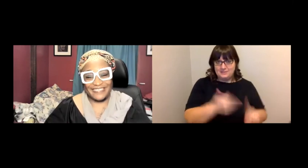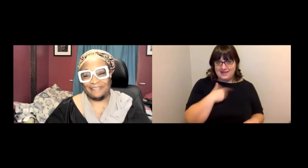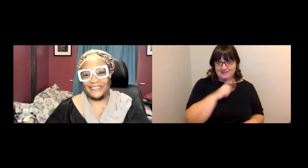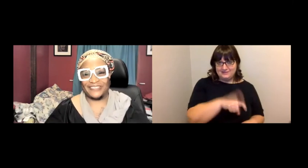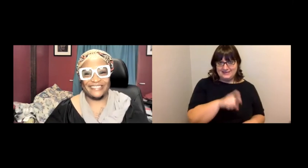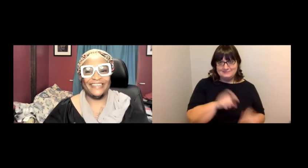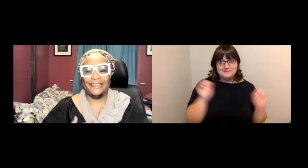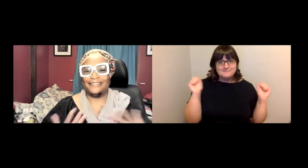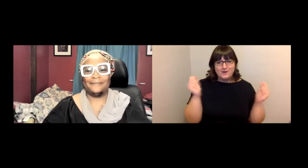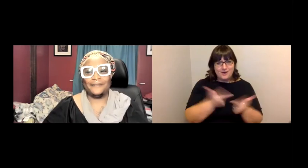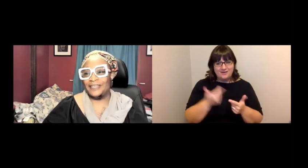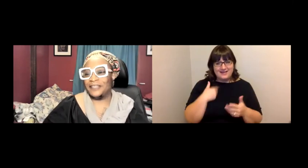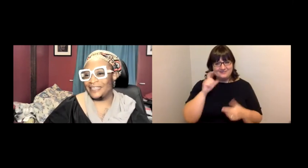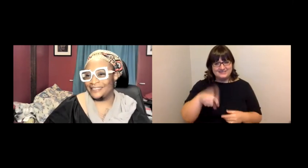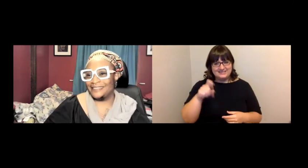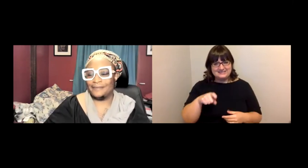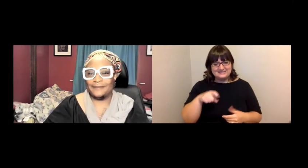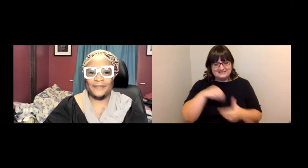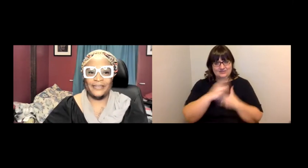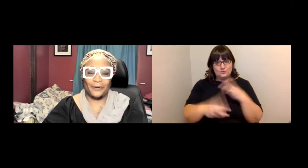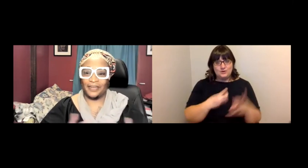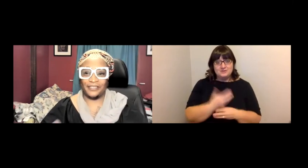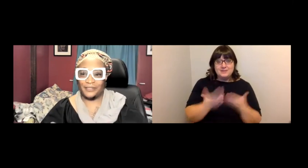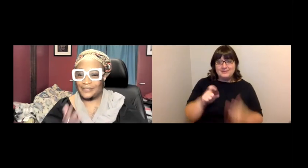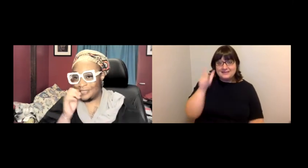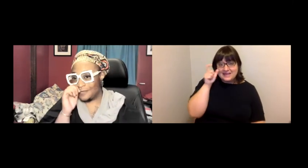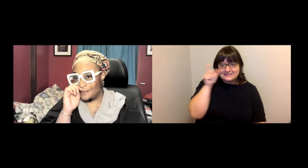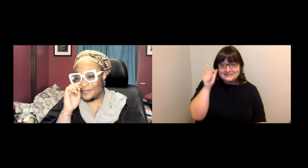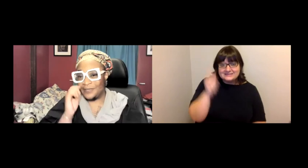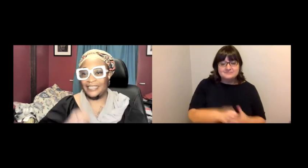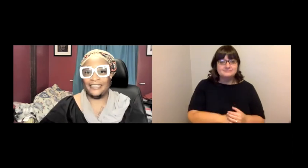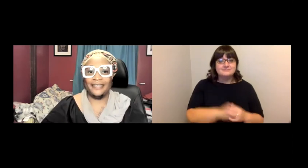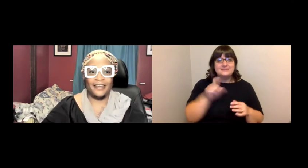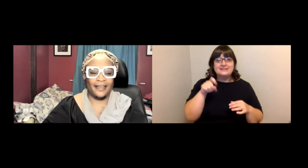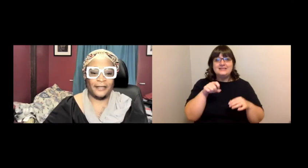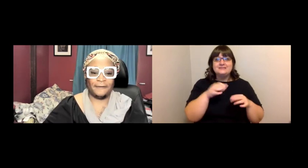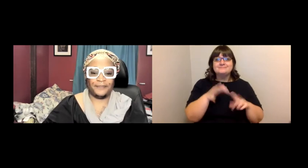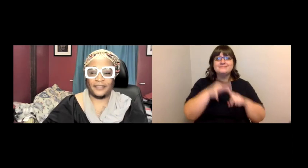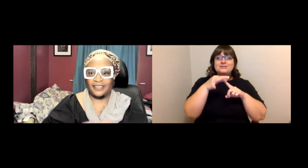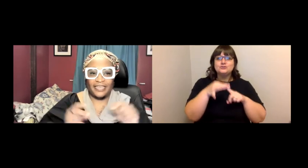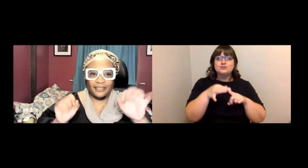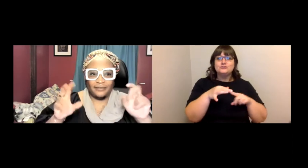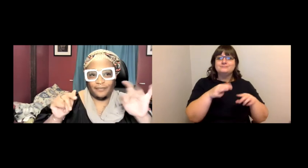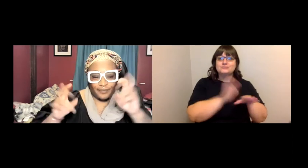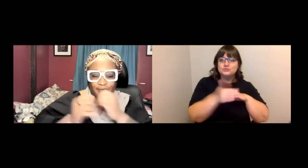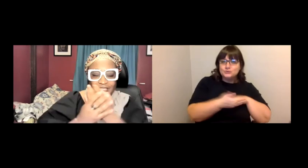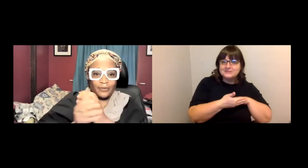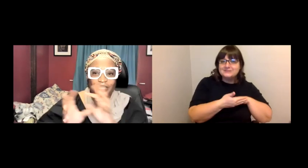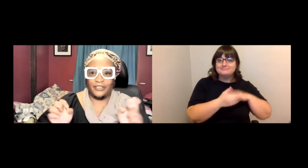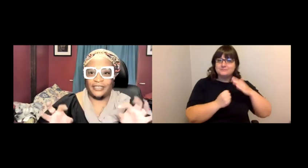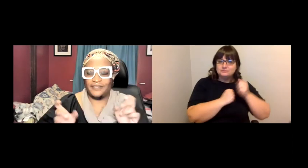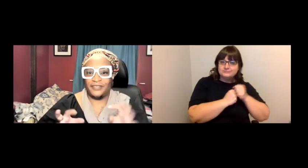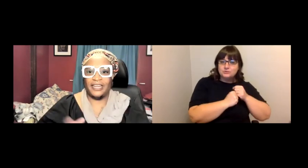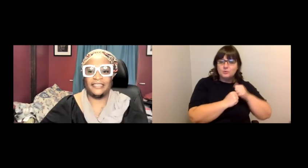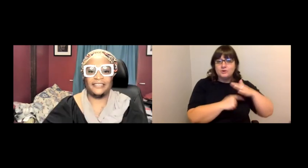needs to be in the world. Sometimes we need glasses. Sometimes we need orthotic shoes. Sometimes we need like those like